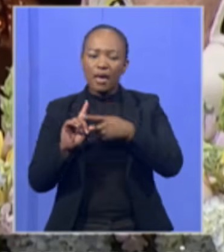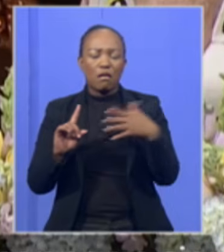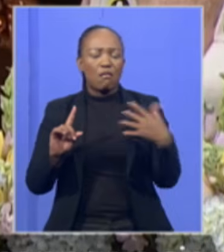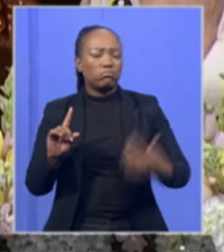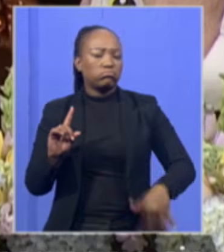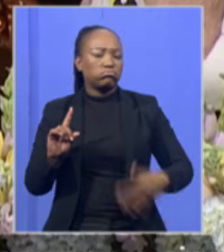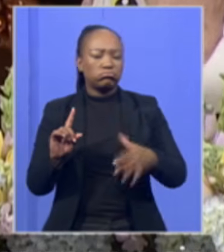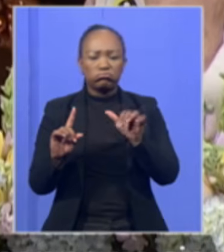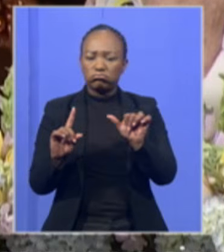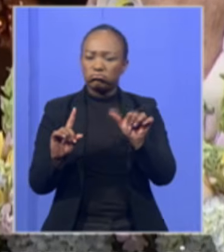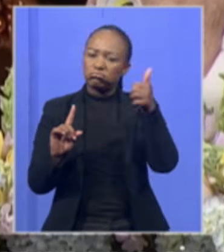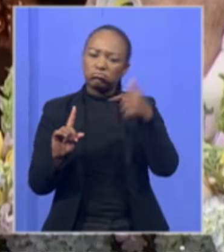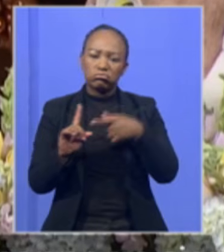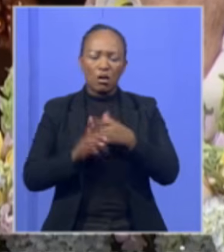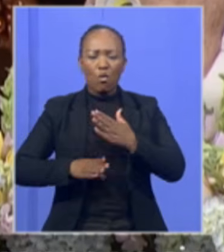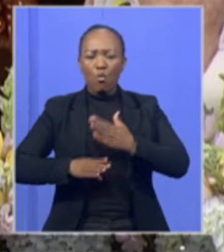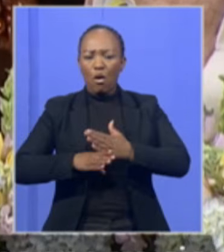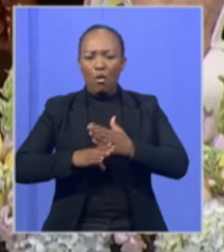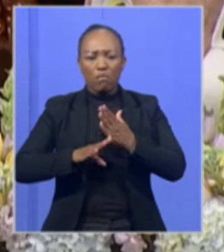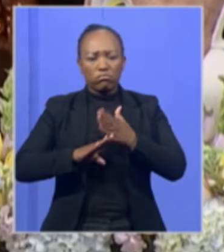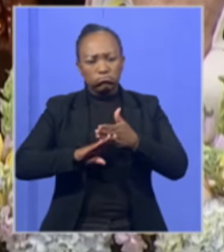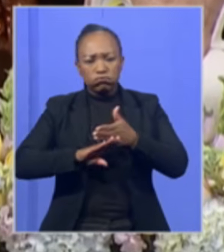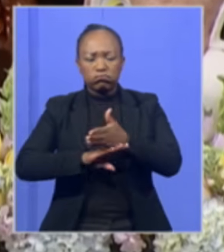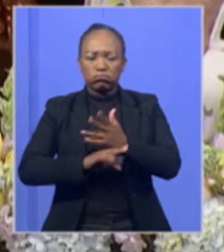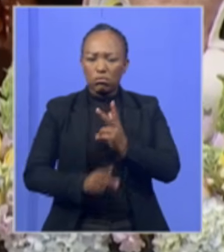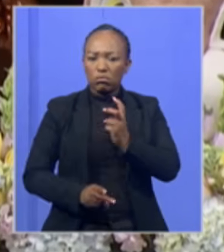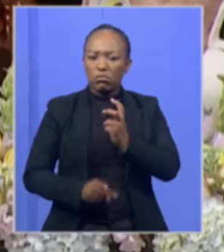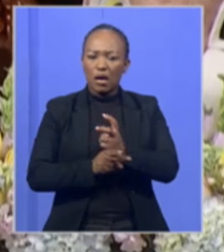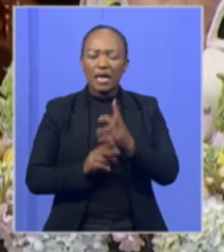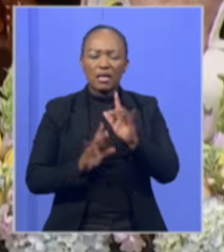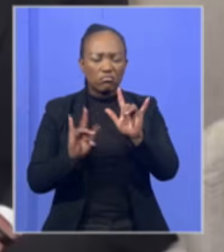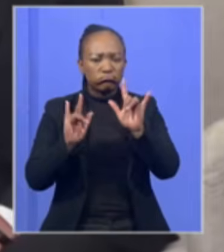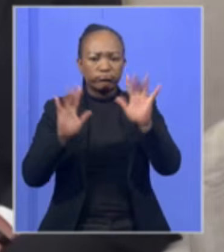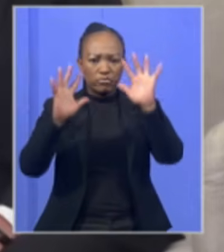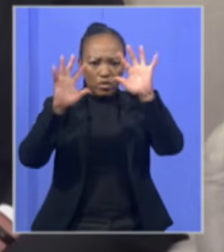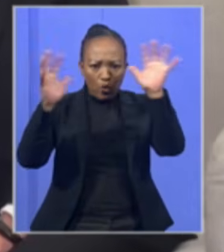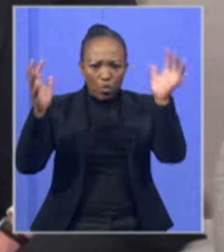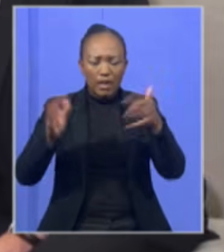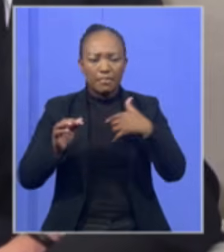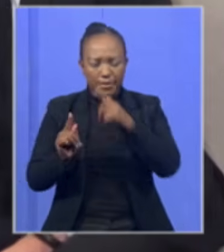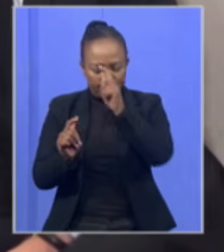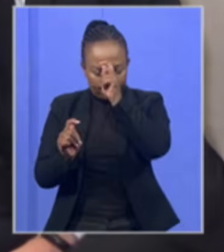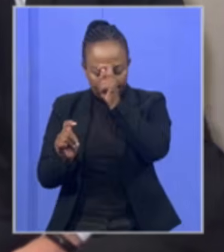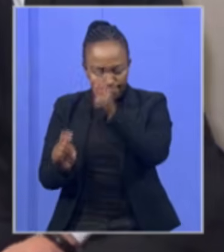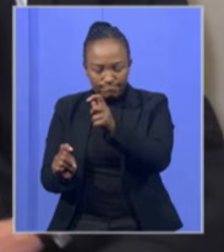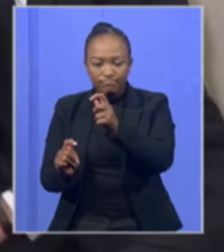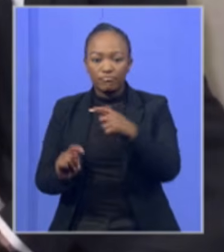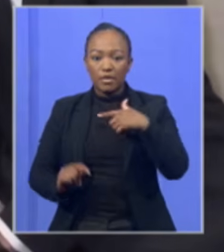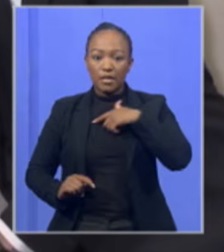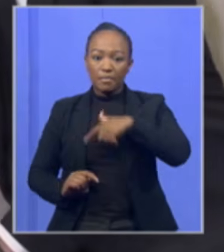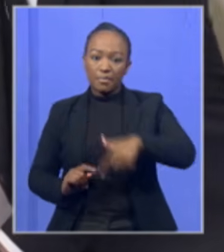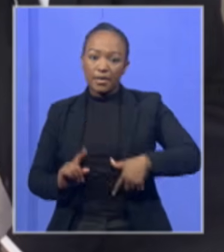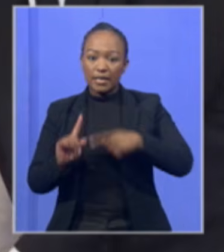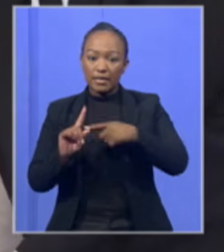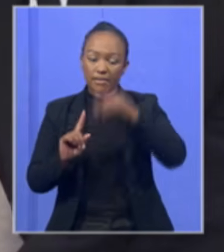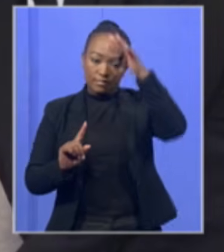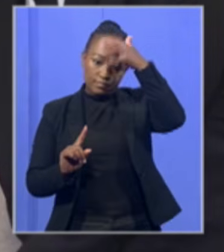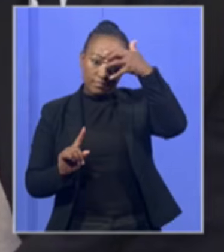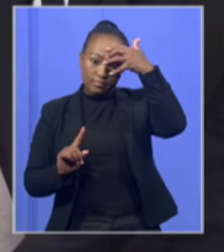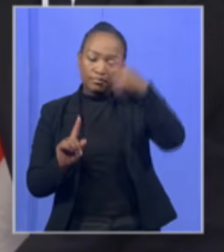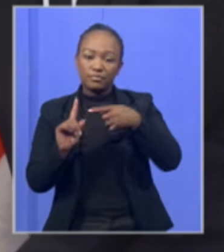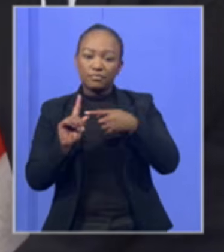hard, he loved the world, and it's an honor to do that. Mo Presidente Trump o solofetse go patiwa ke baeteledipele